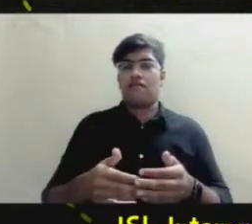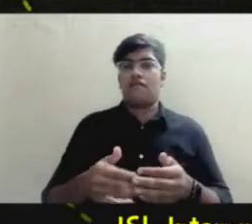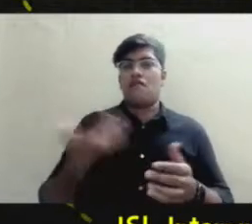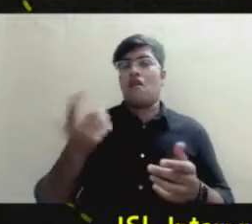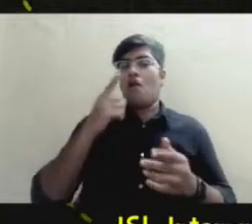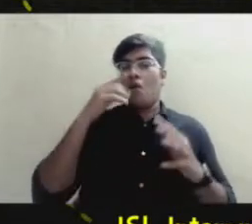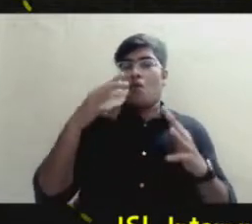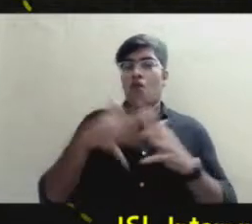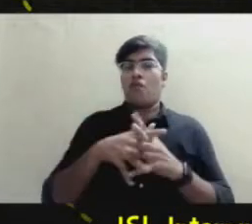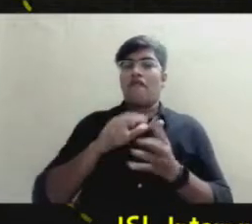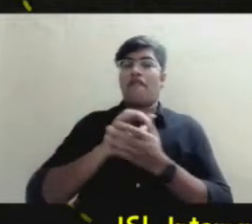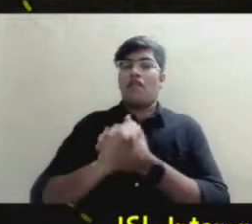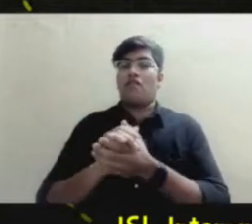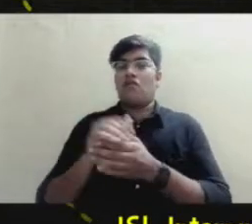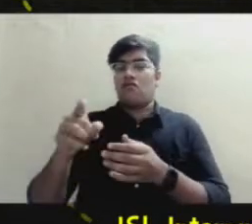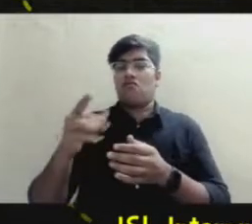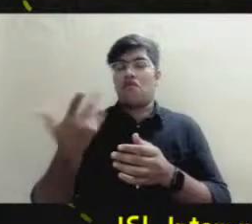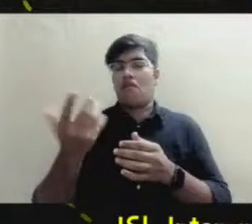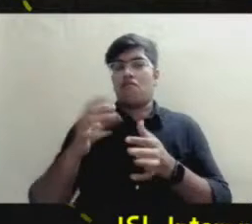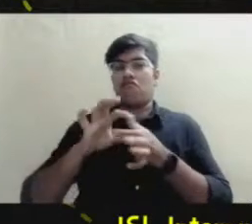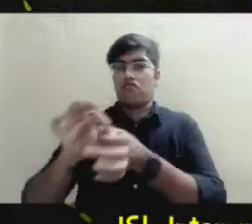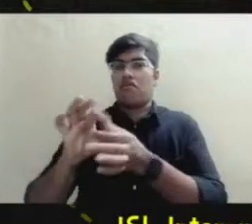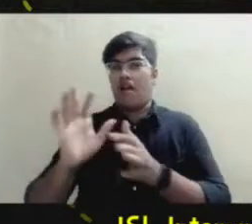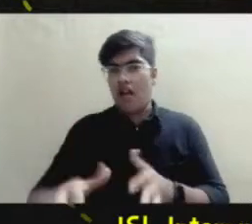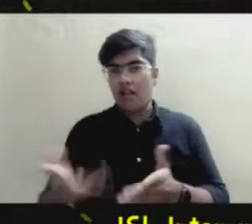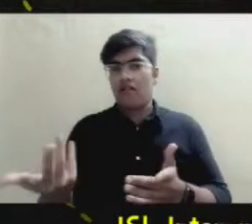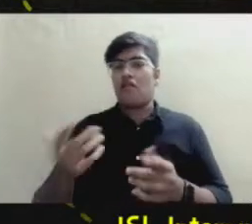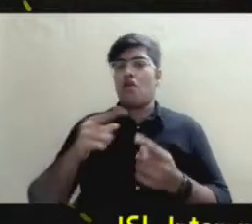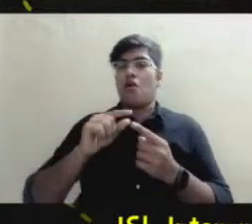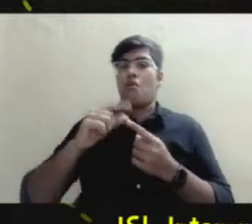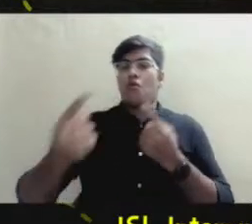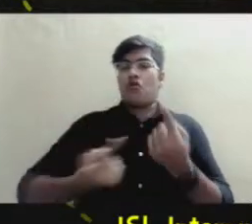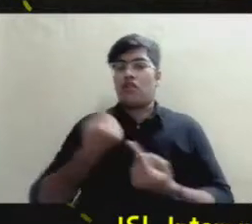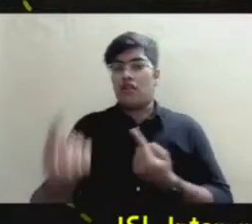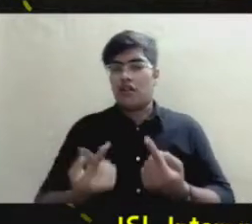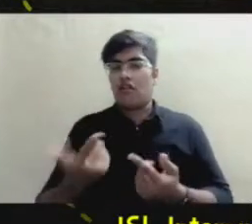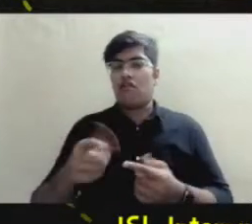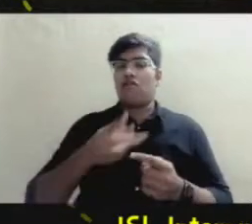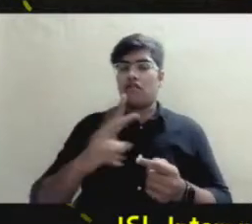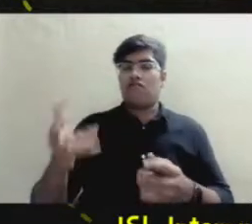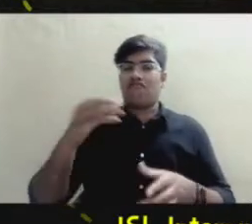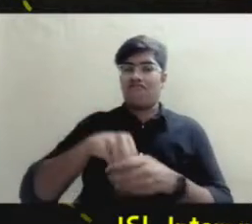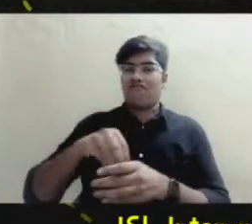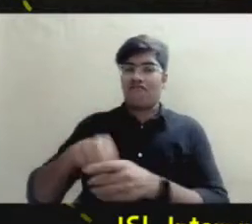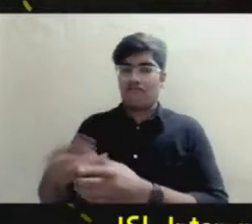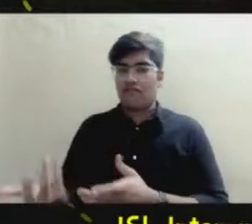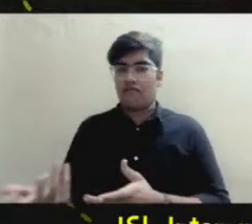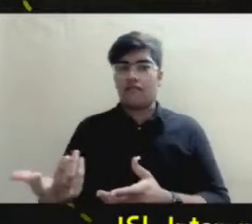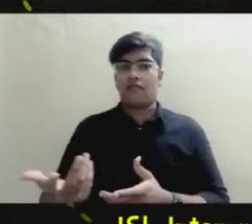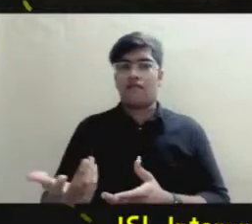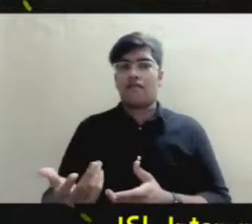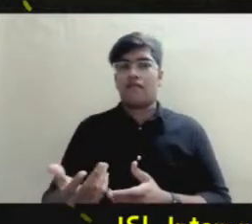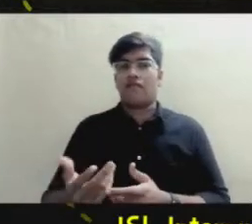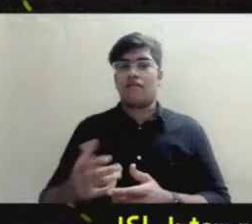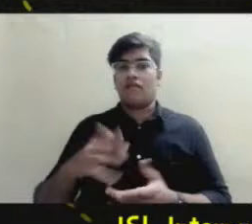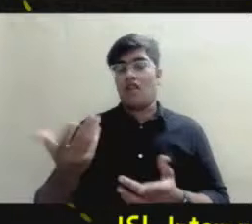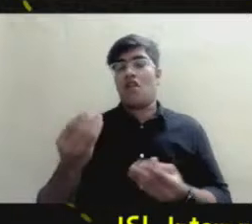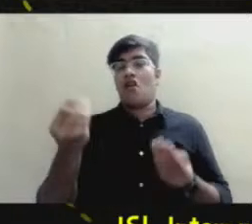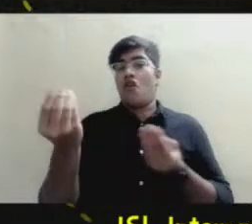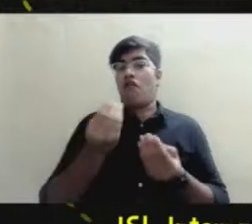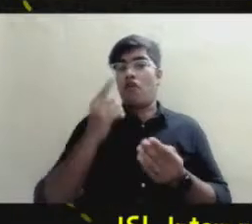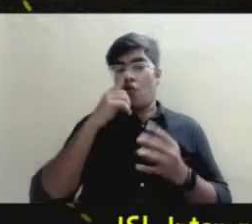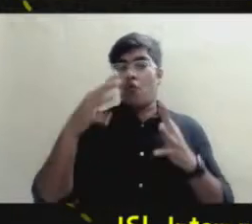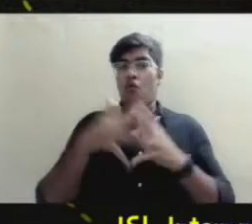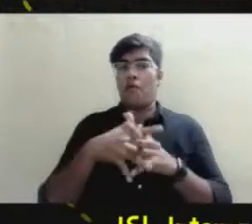women-friendly ideologies have we had politically? So I think just the fact that we have so few women in parliament,